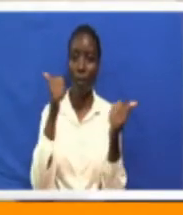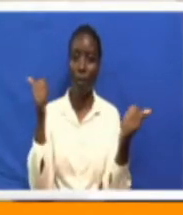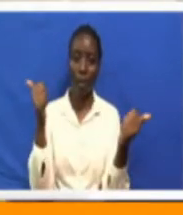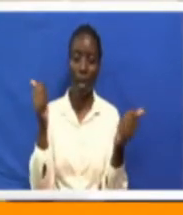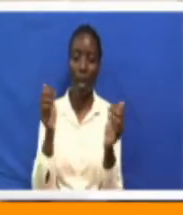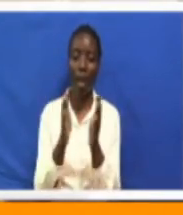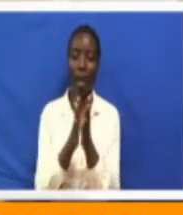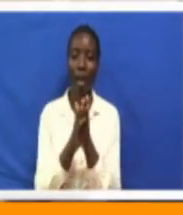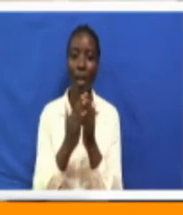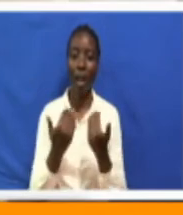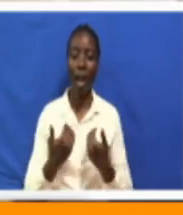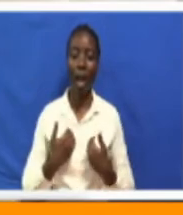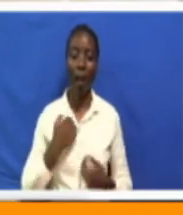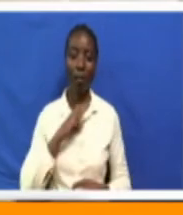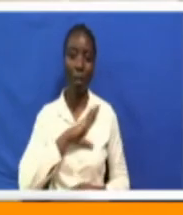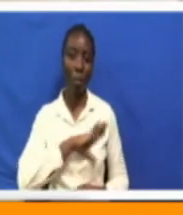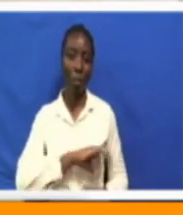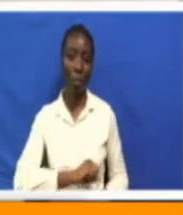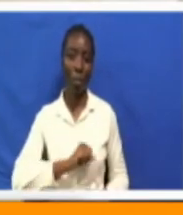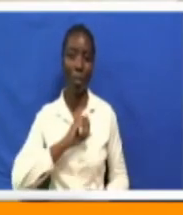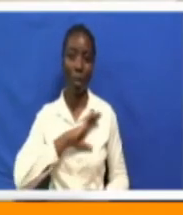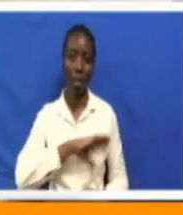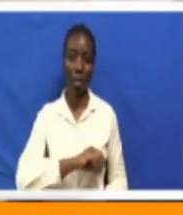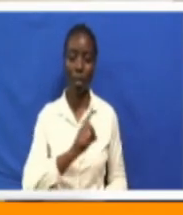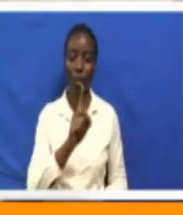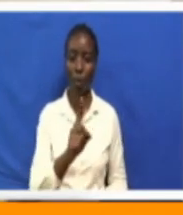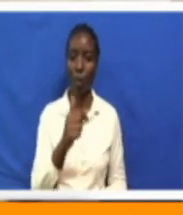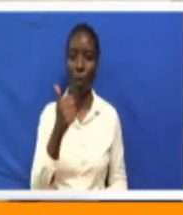now we live together